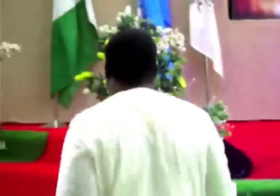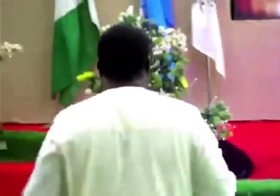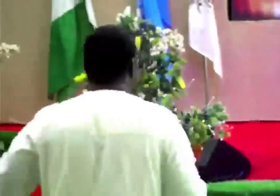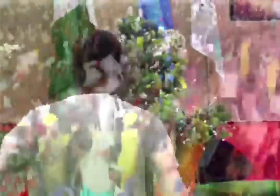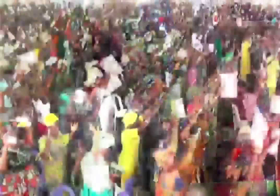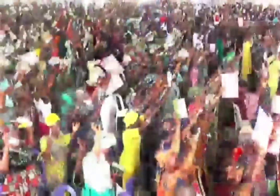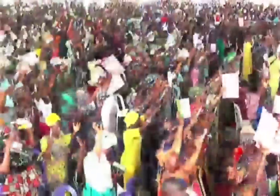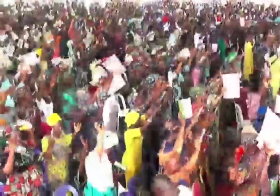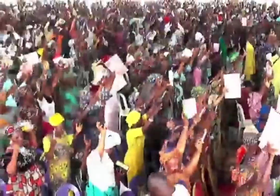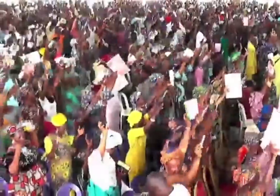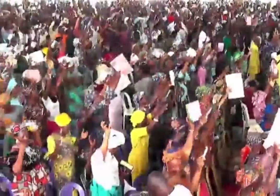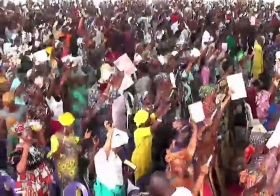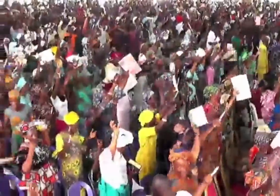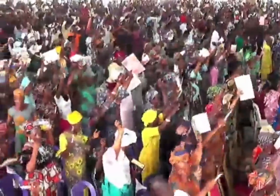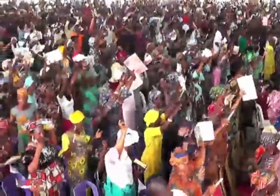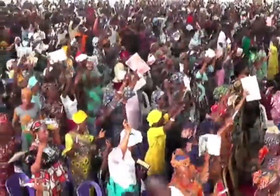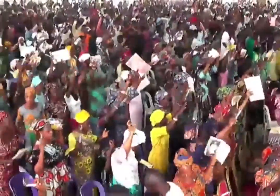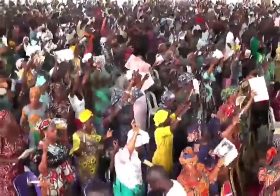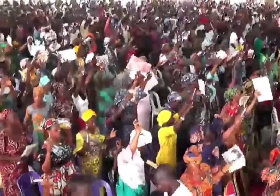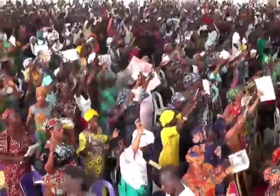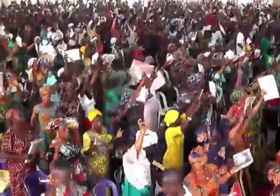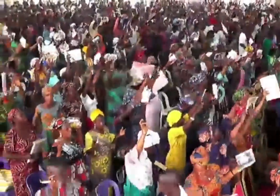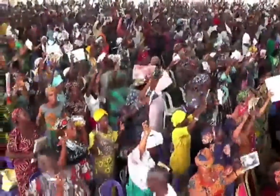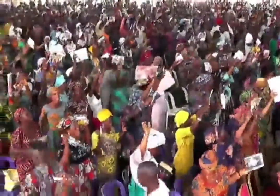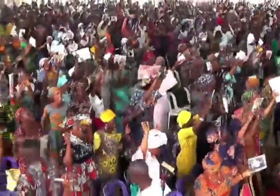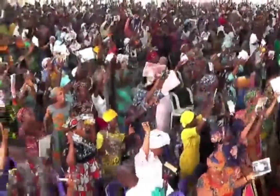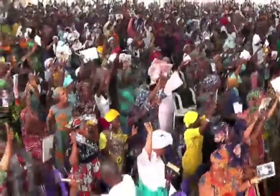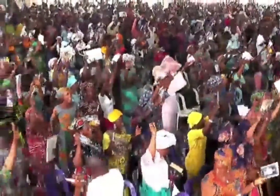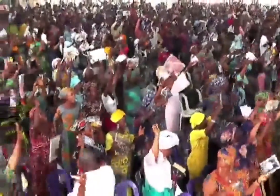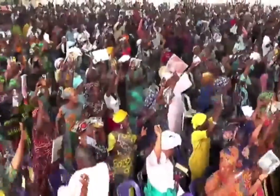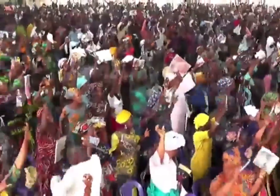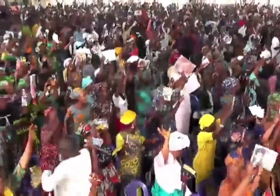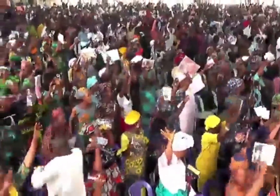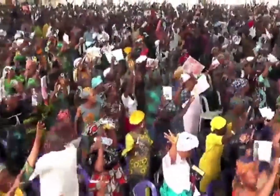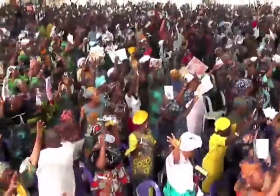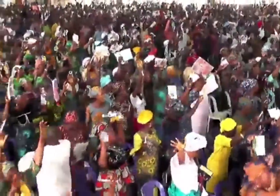Jesus. Amen. Let somebody start fire.